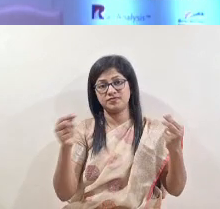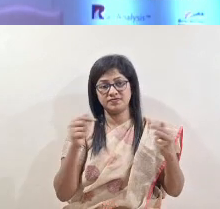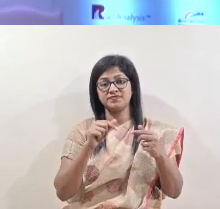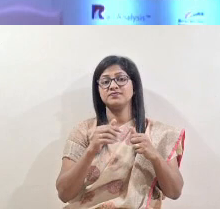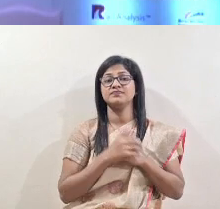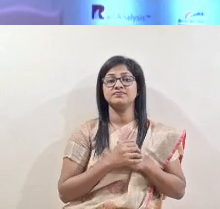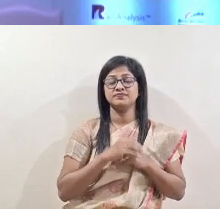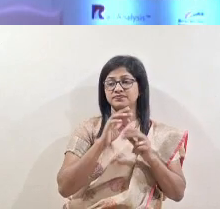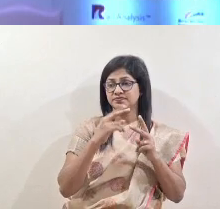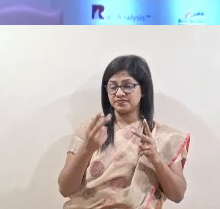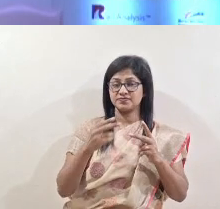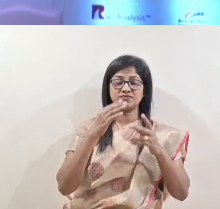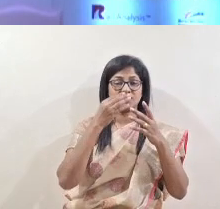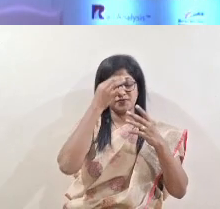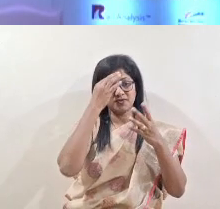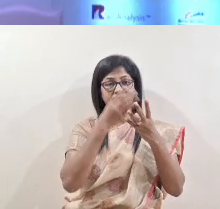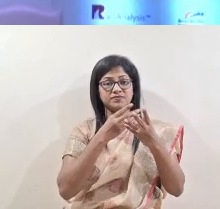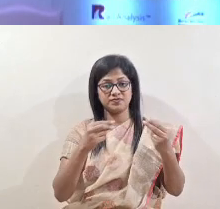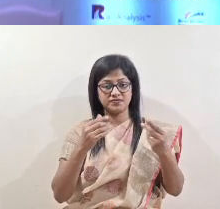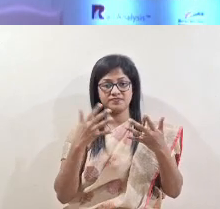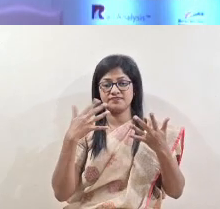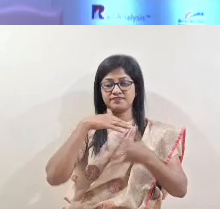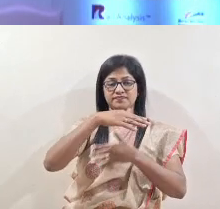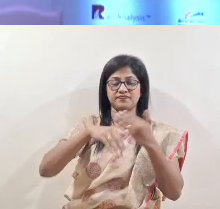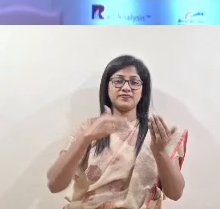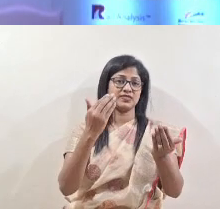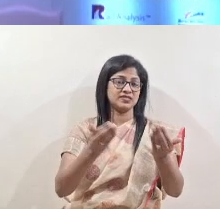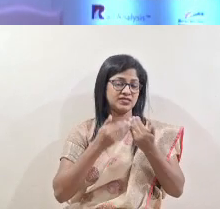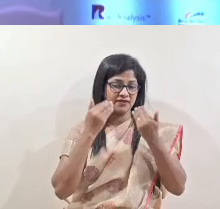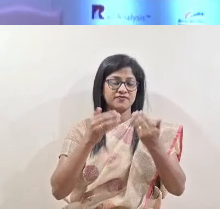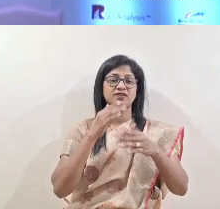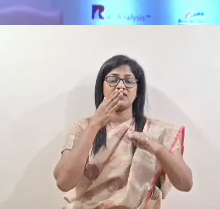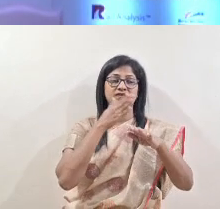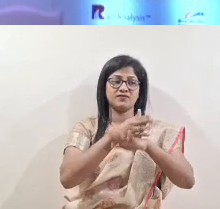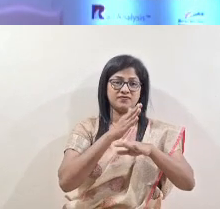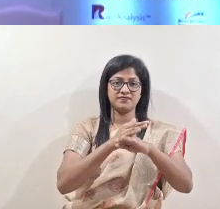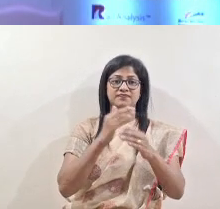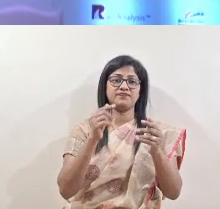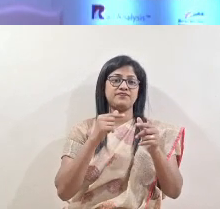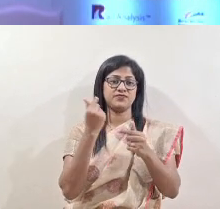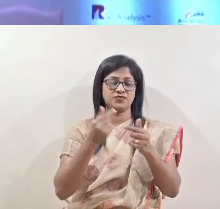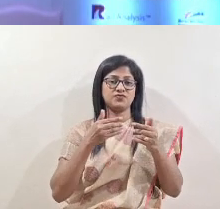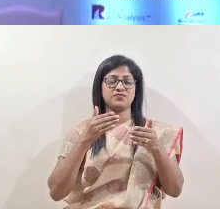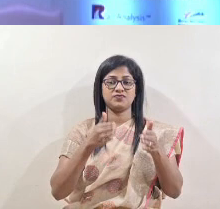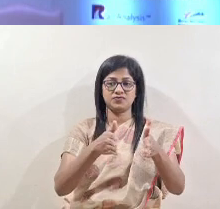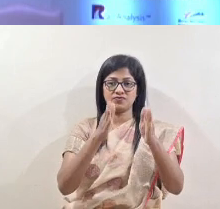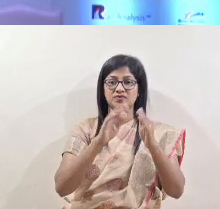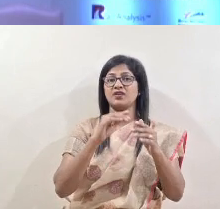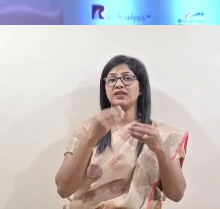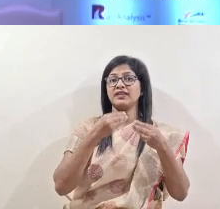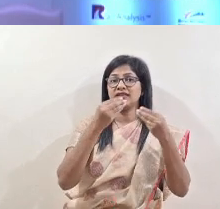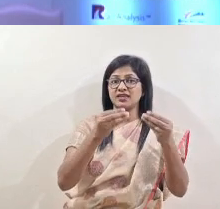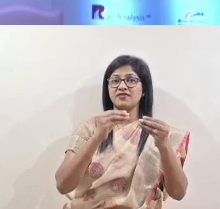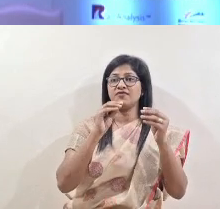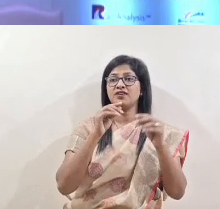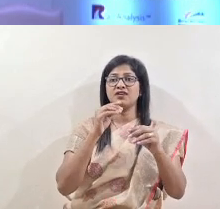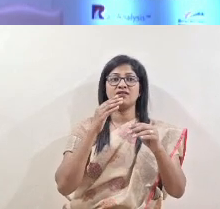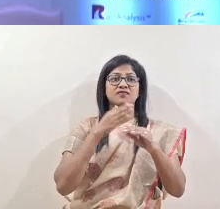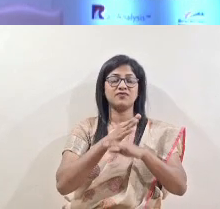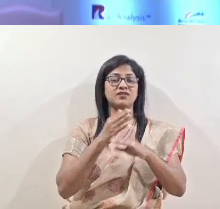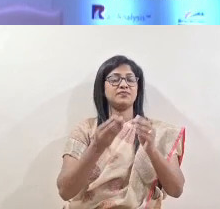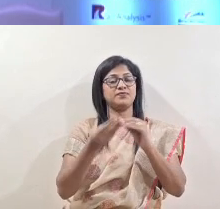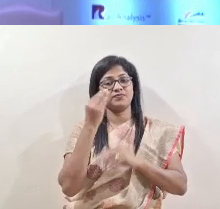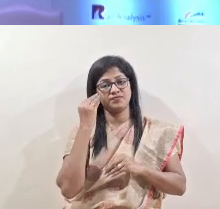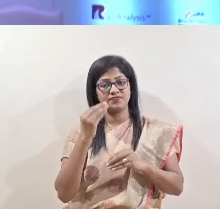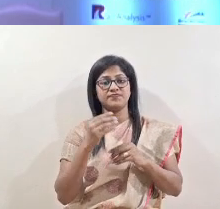it solves the problem of congestion, we are compromising the safety of vulnerable road users. We are making them more vulnerable. Because with the increase in the number of lanes,